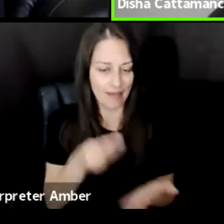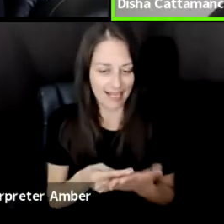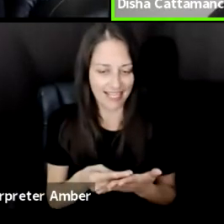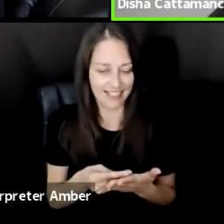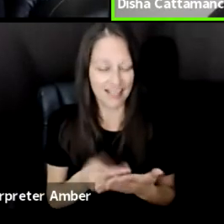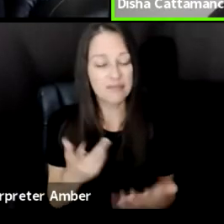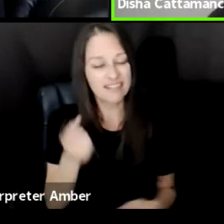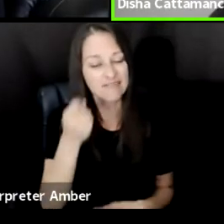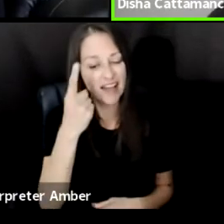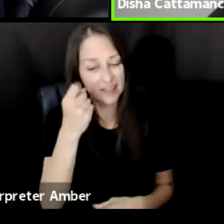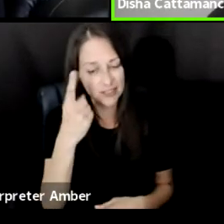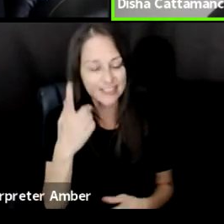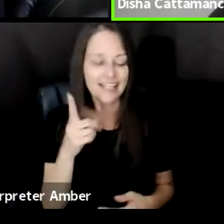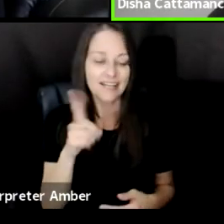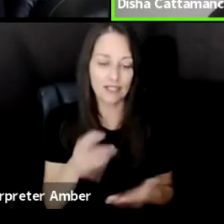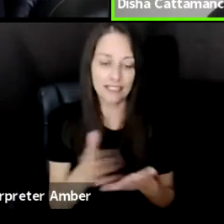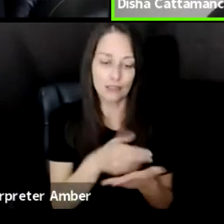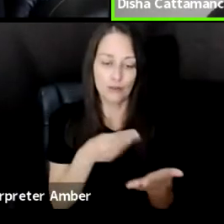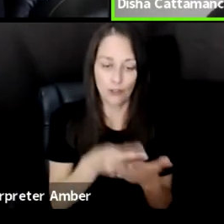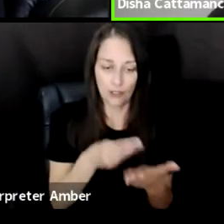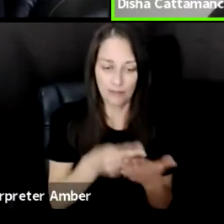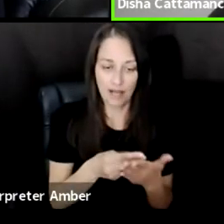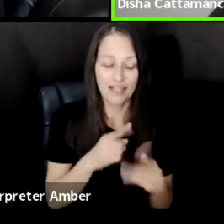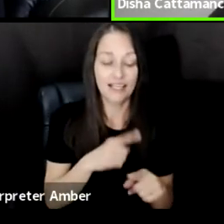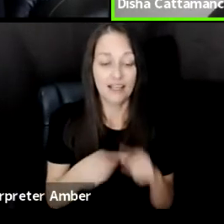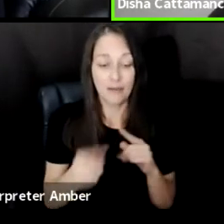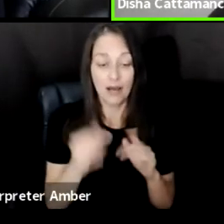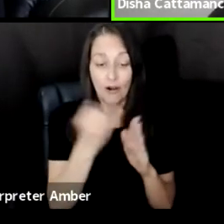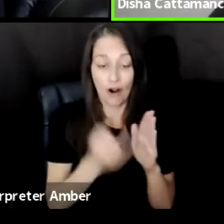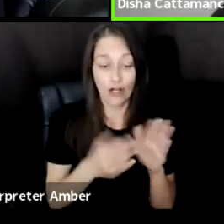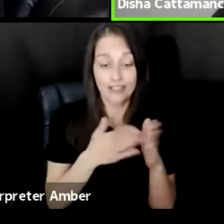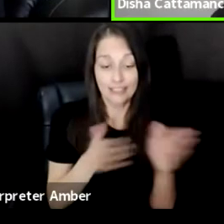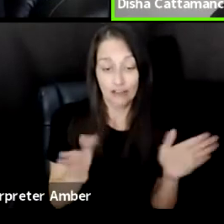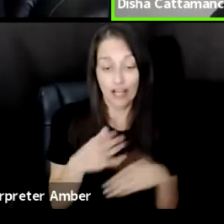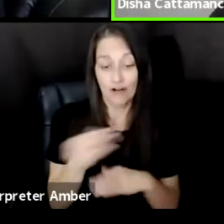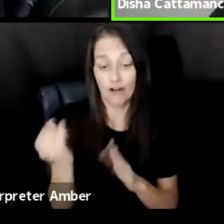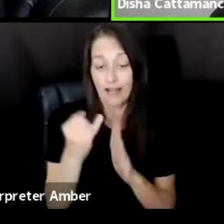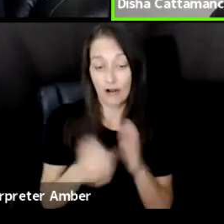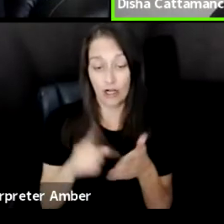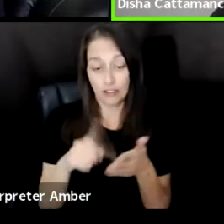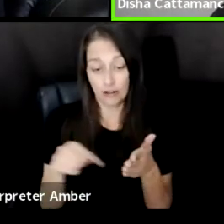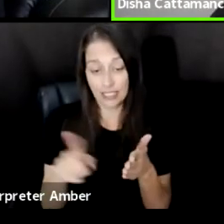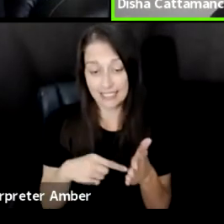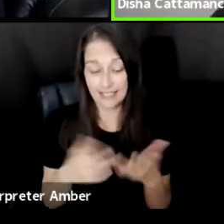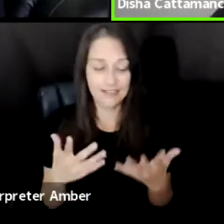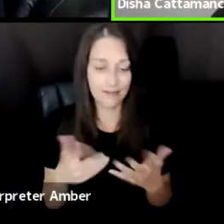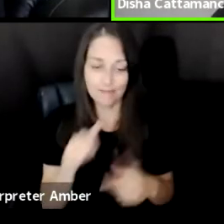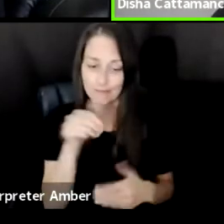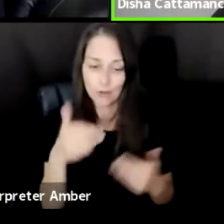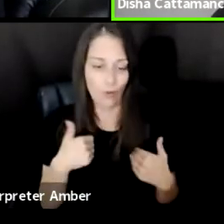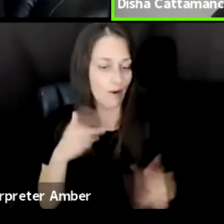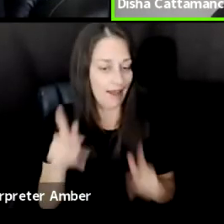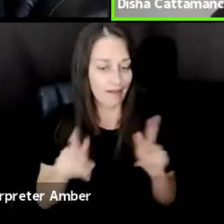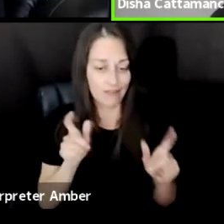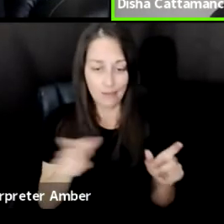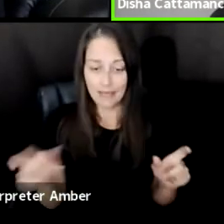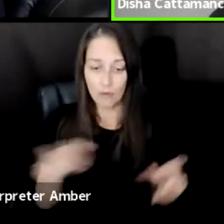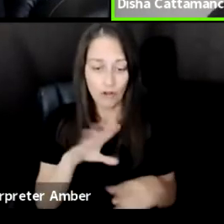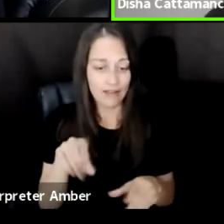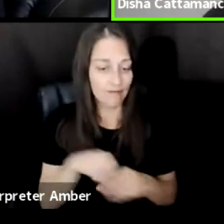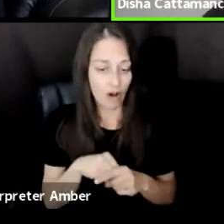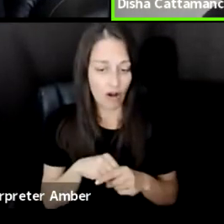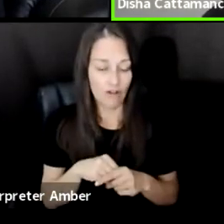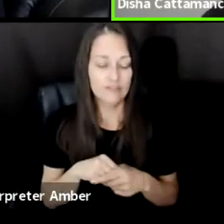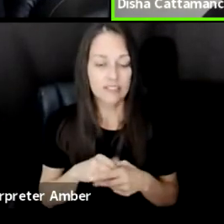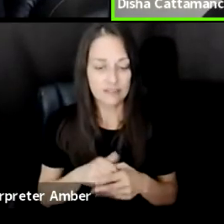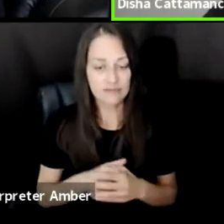think that's why the arts in general and arts criticism is losing a lot of people. And it's just harder these days with the idea of